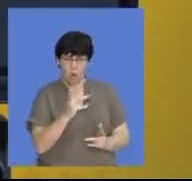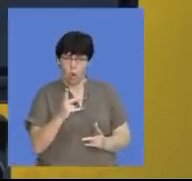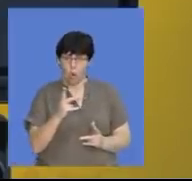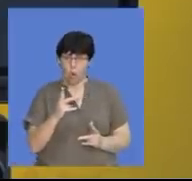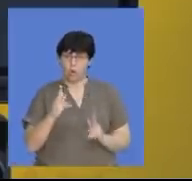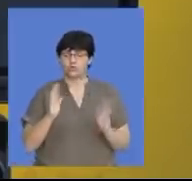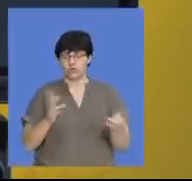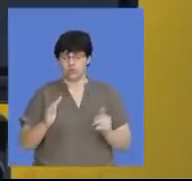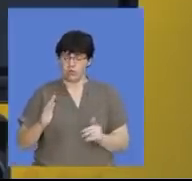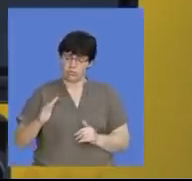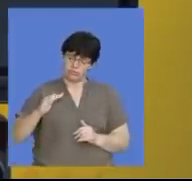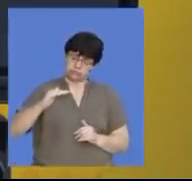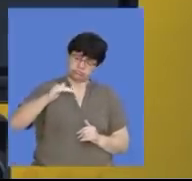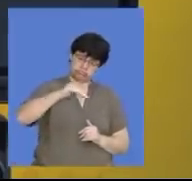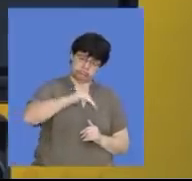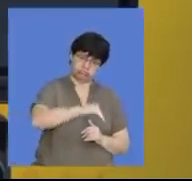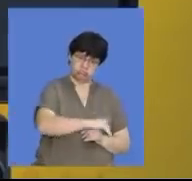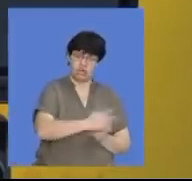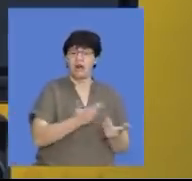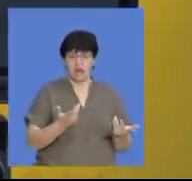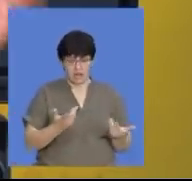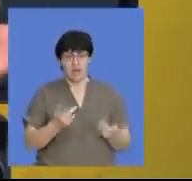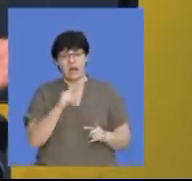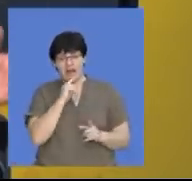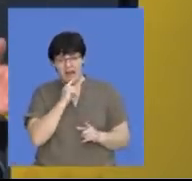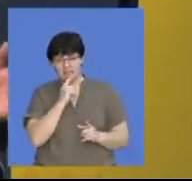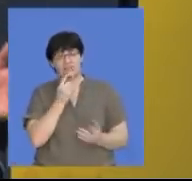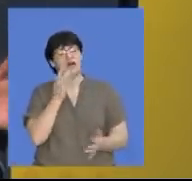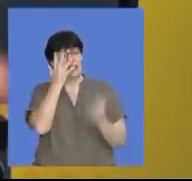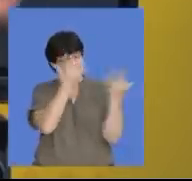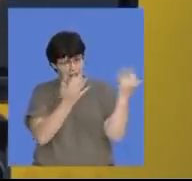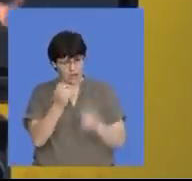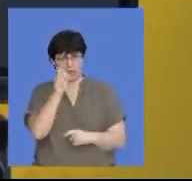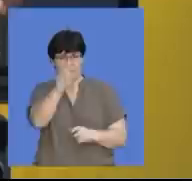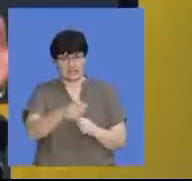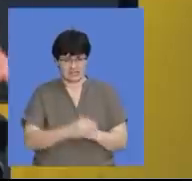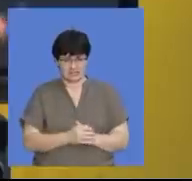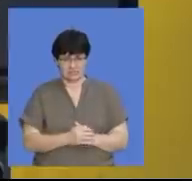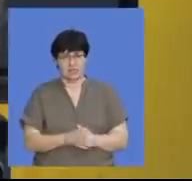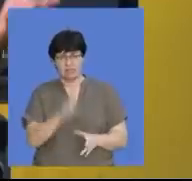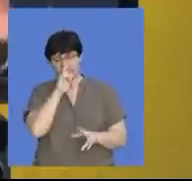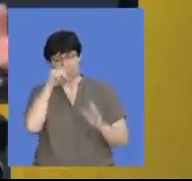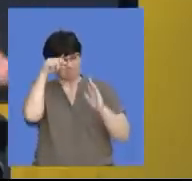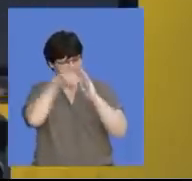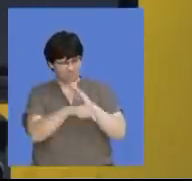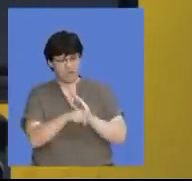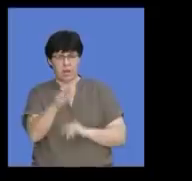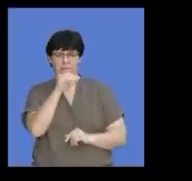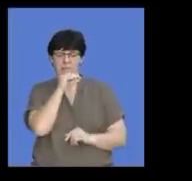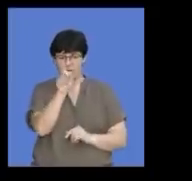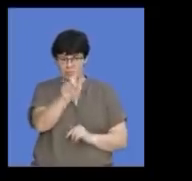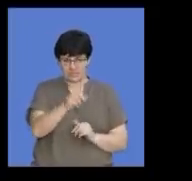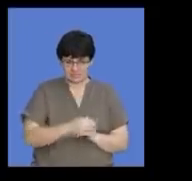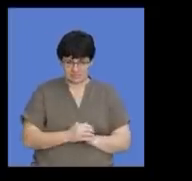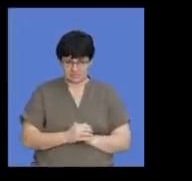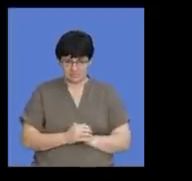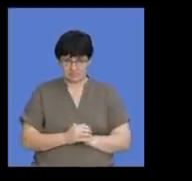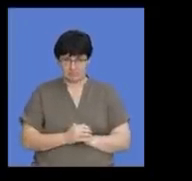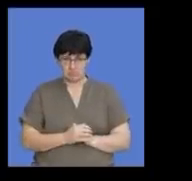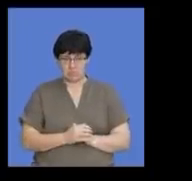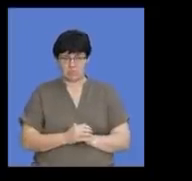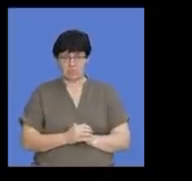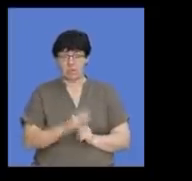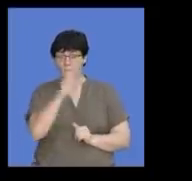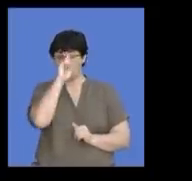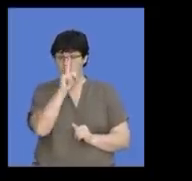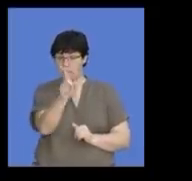gentle slope. And to do that, we must calculate the gradient of that slope. Let's look deeper into its meaning. So,